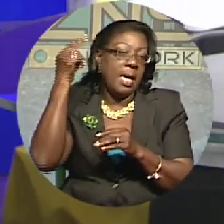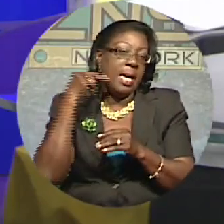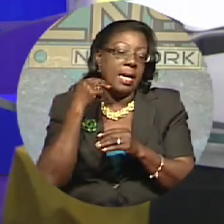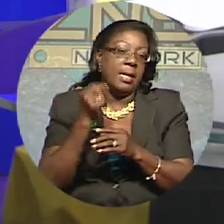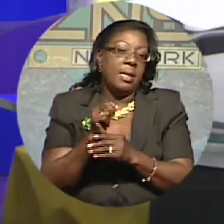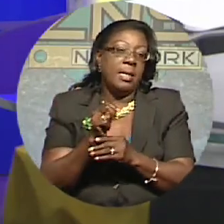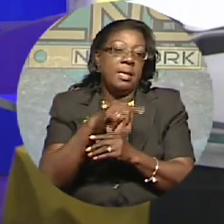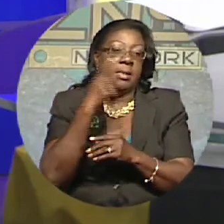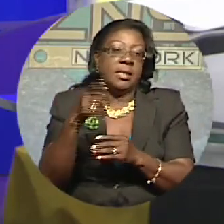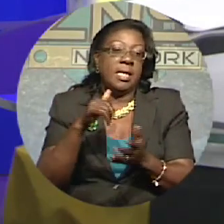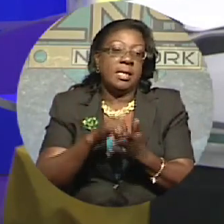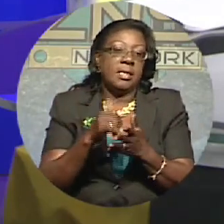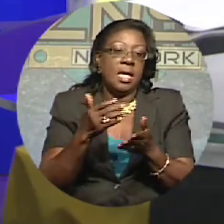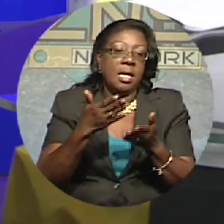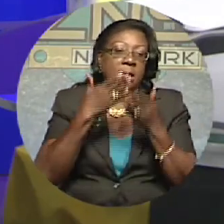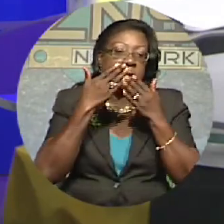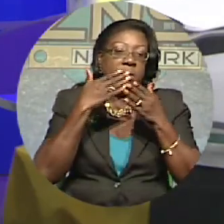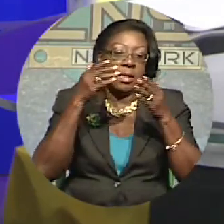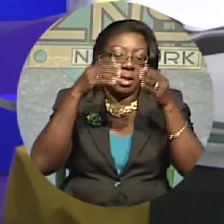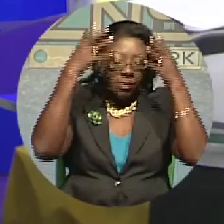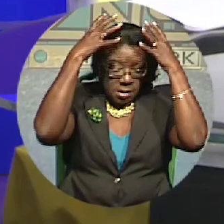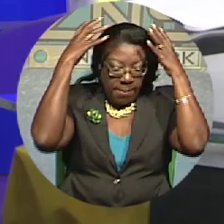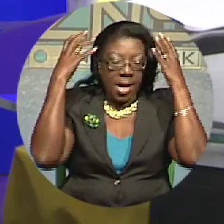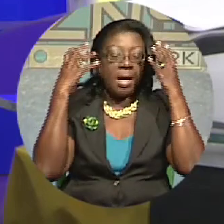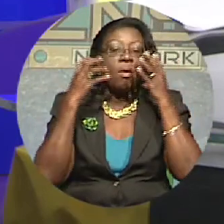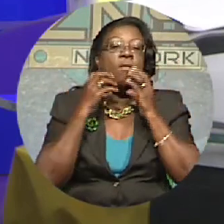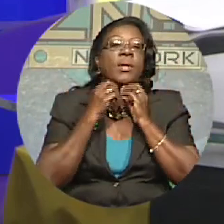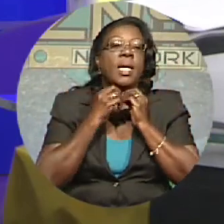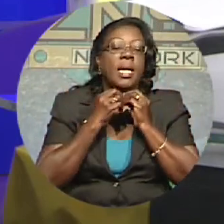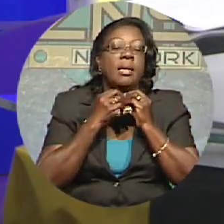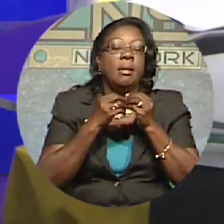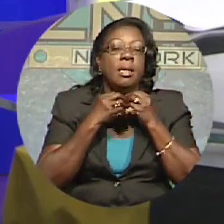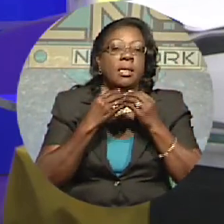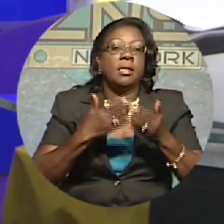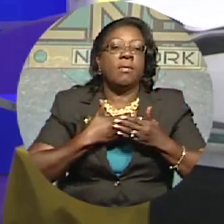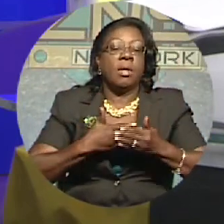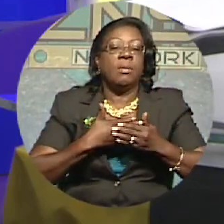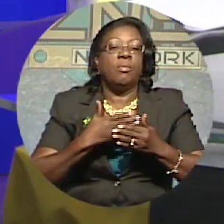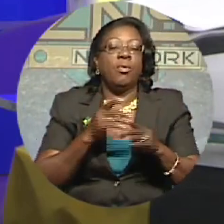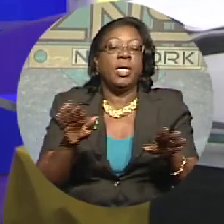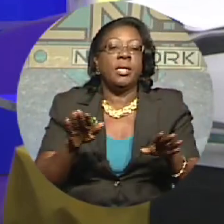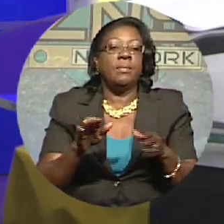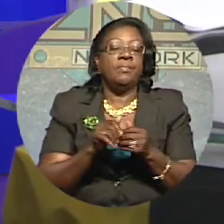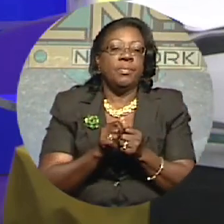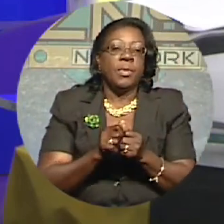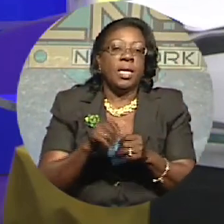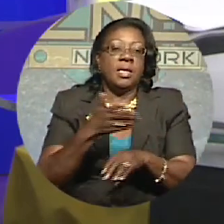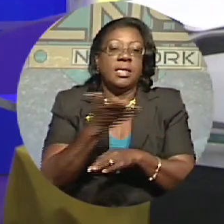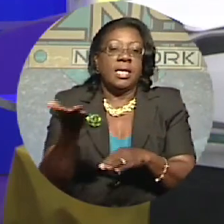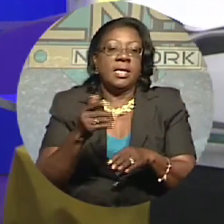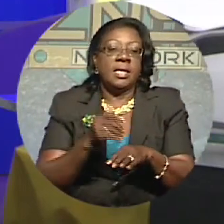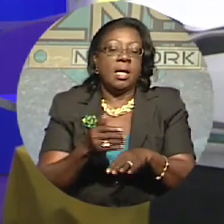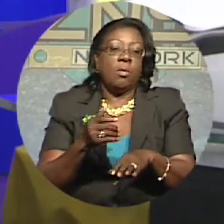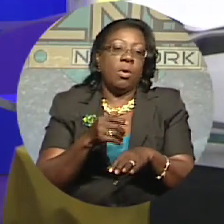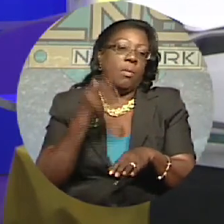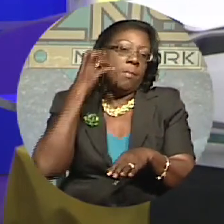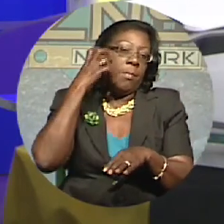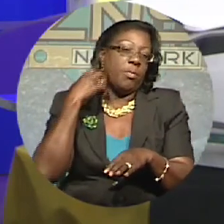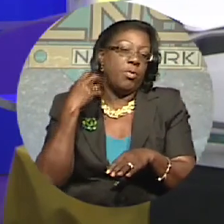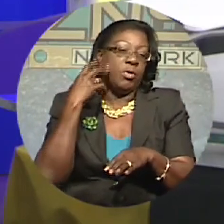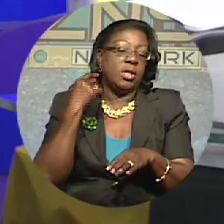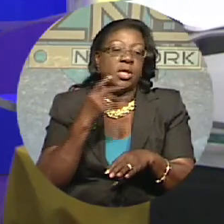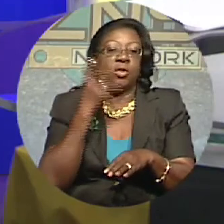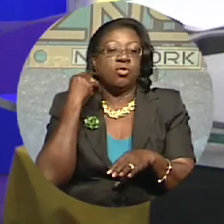was a plastic bag covering the head. Jurors also heard that there were linear marks or bruises and scrapes on the corpse's face